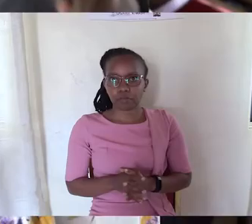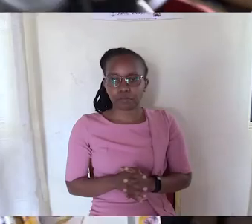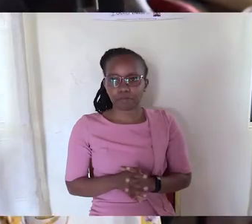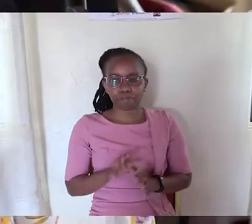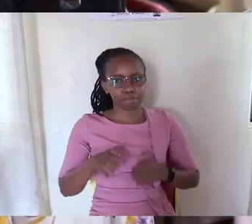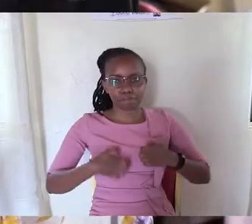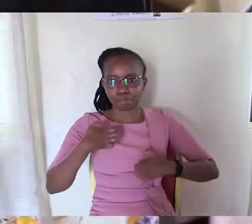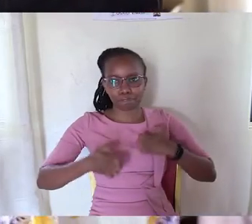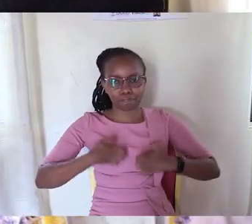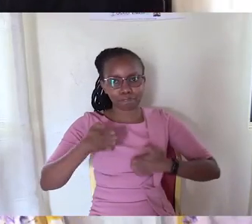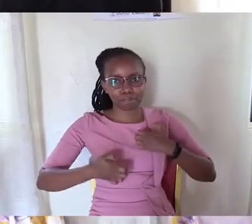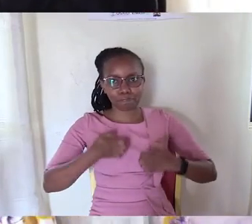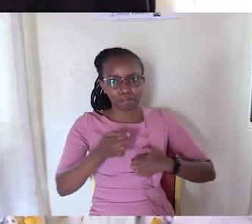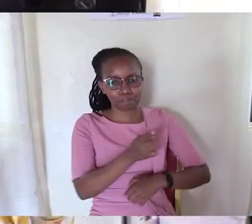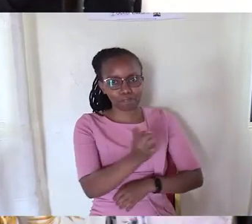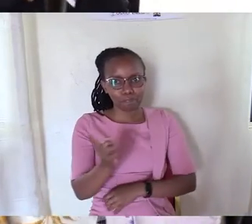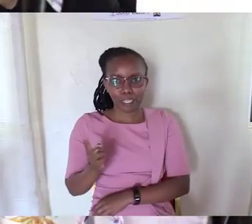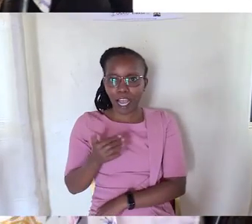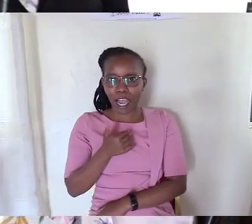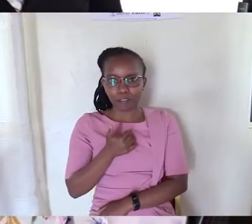emotions are high. It's touching.